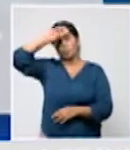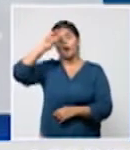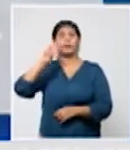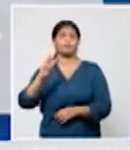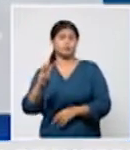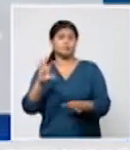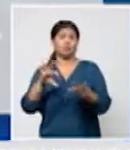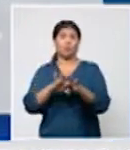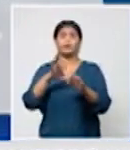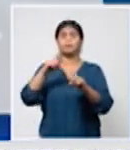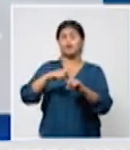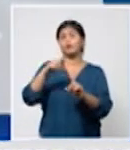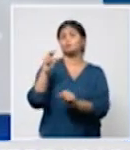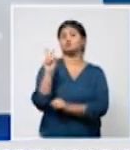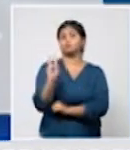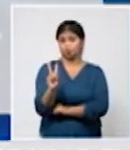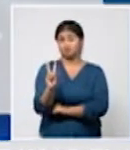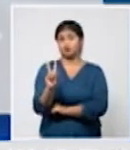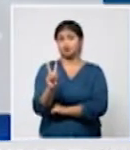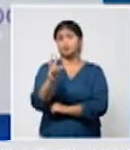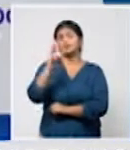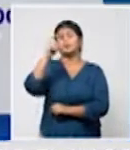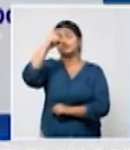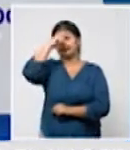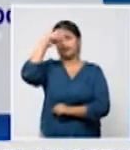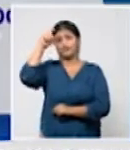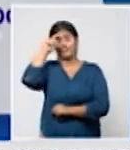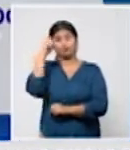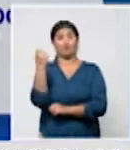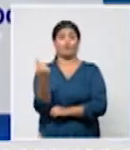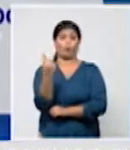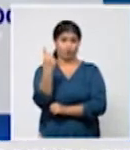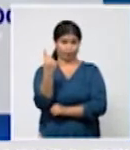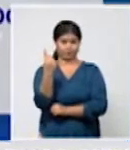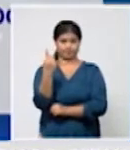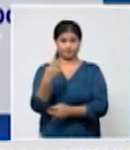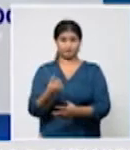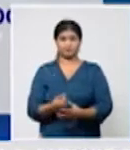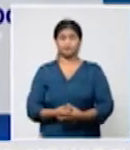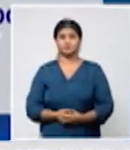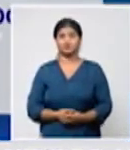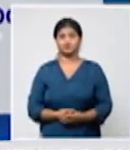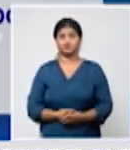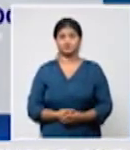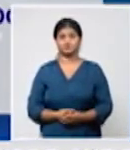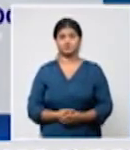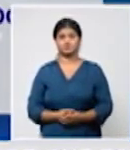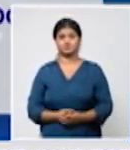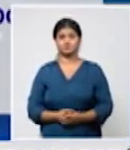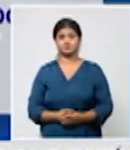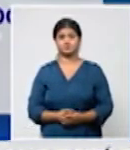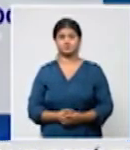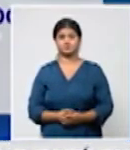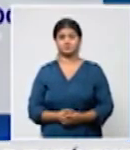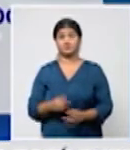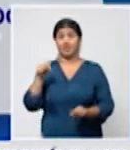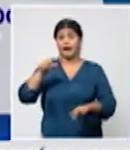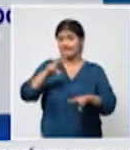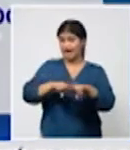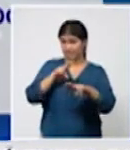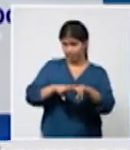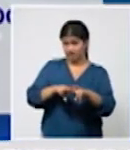and therefore does not count toward the province's overall confirmed case rate, given that transmission did not occur in